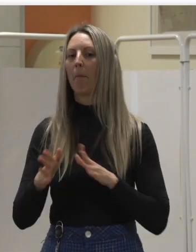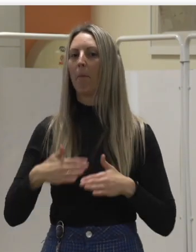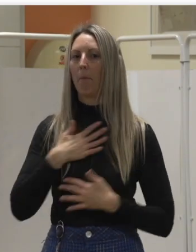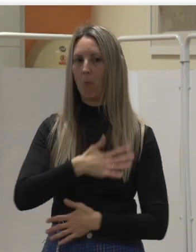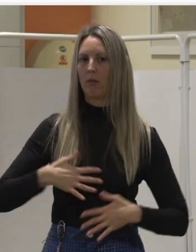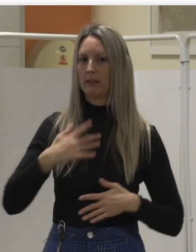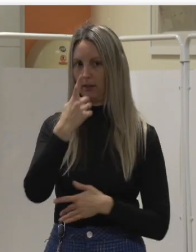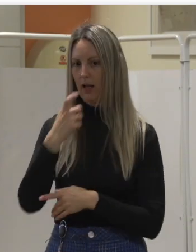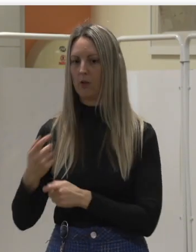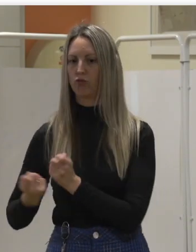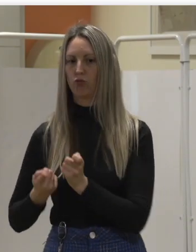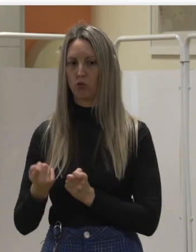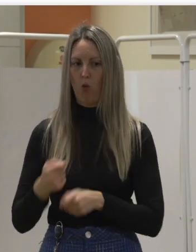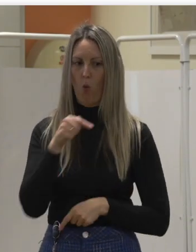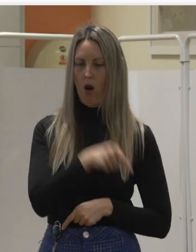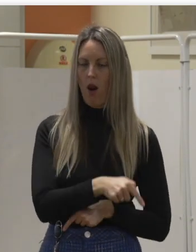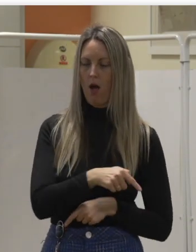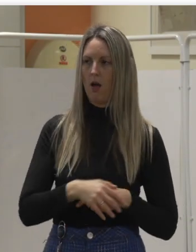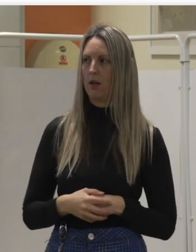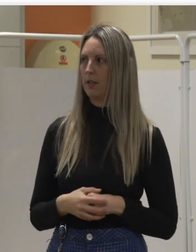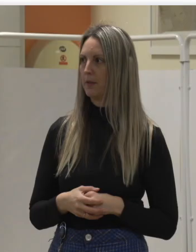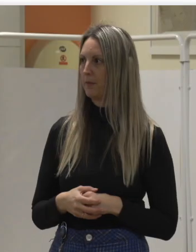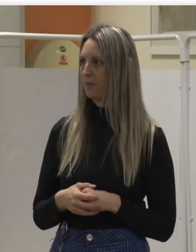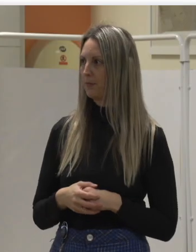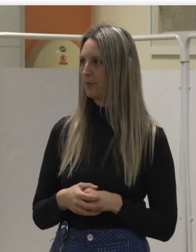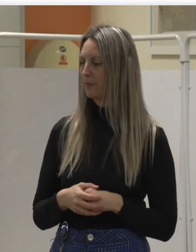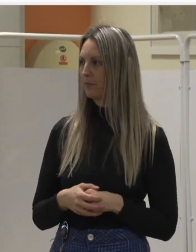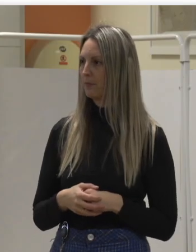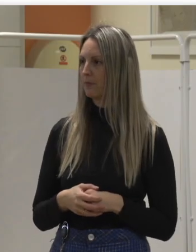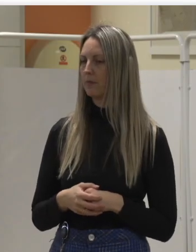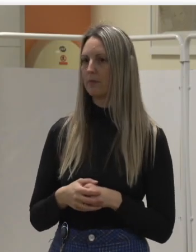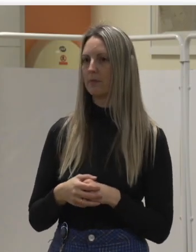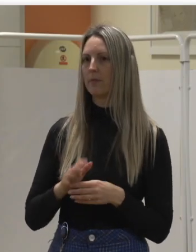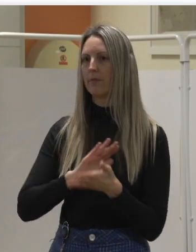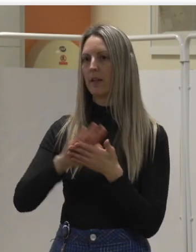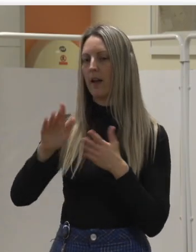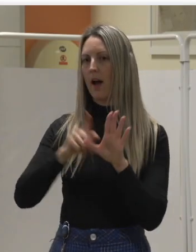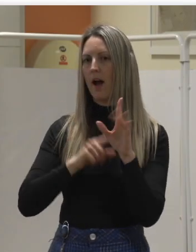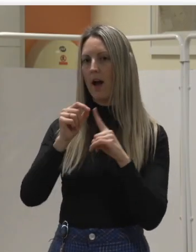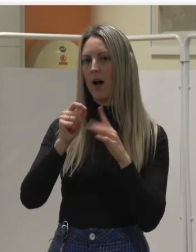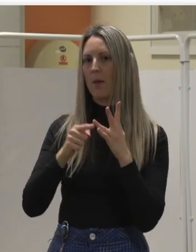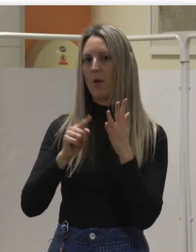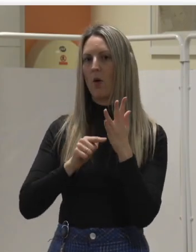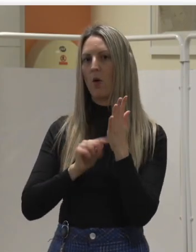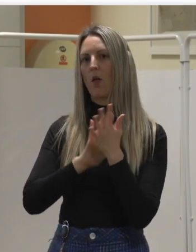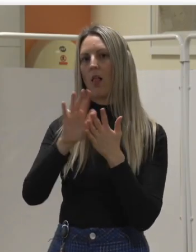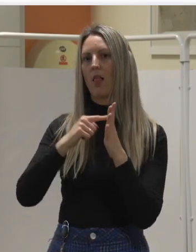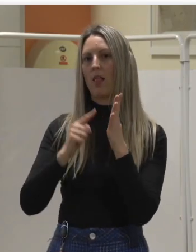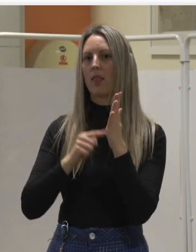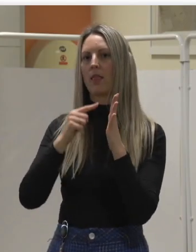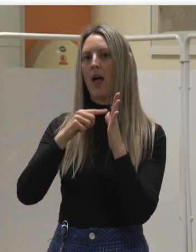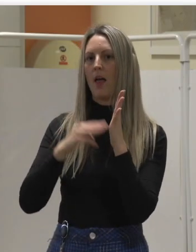body. Okay? And there is another system called hypothalamic pituitary adrenal axis.